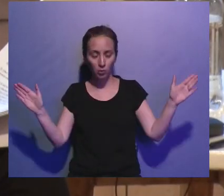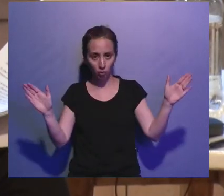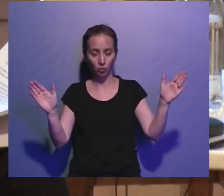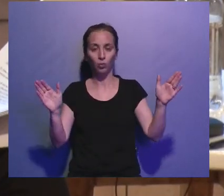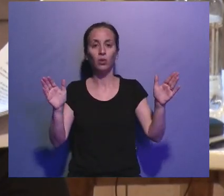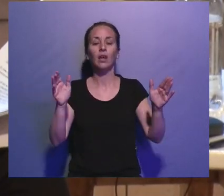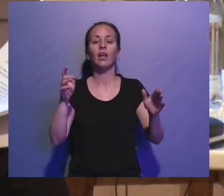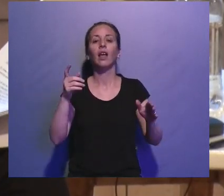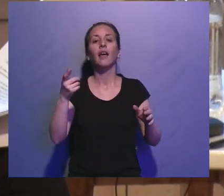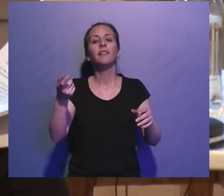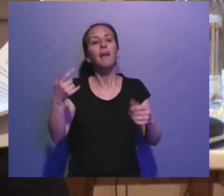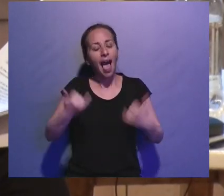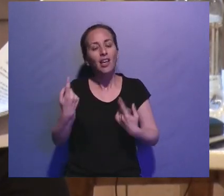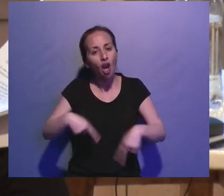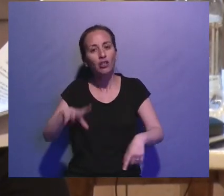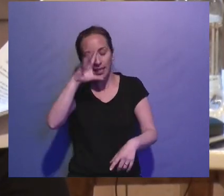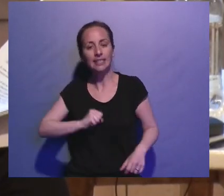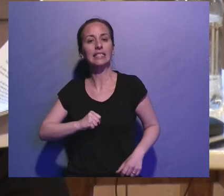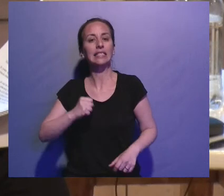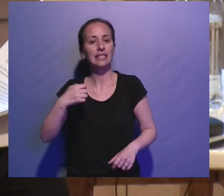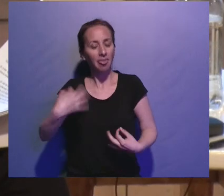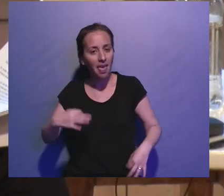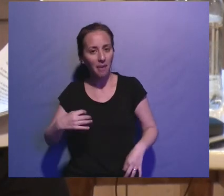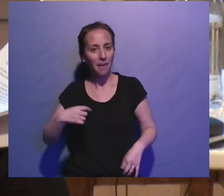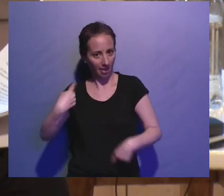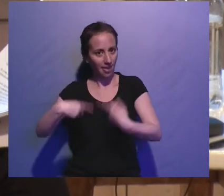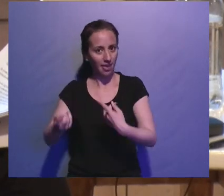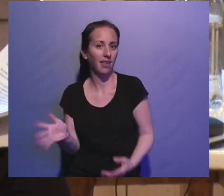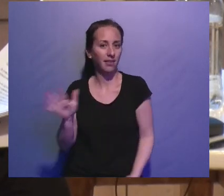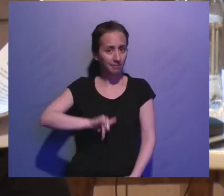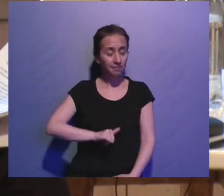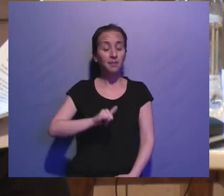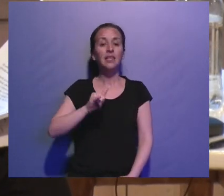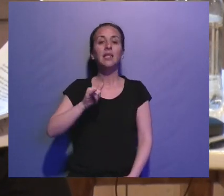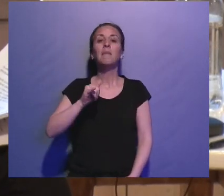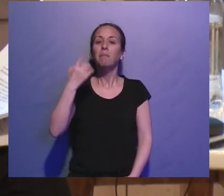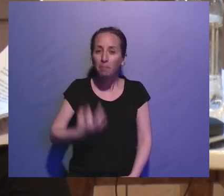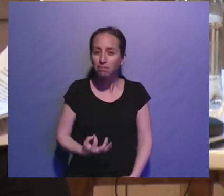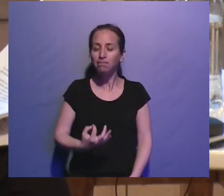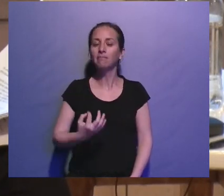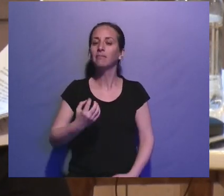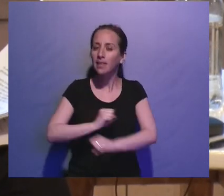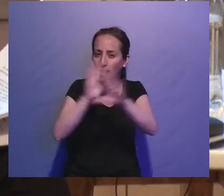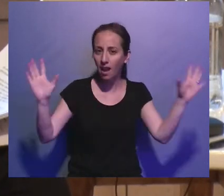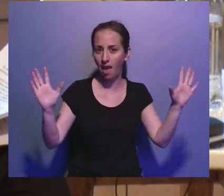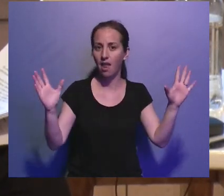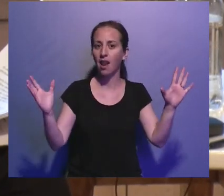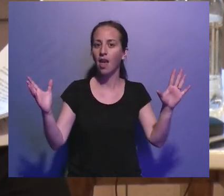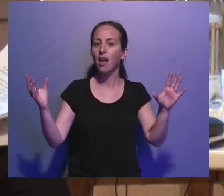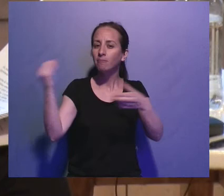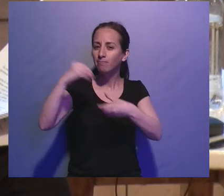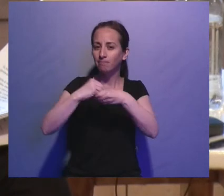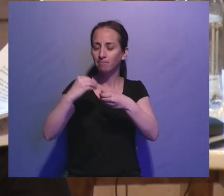governments engage in an openness process with their daily challenges in order to become